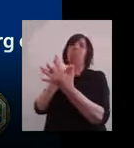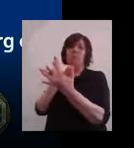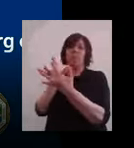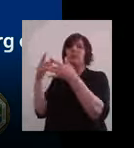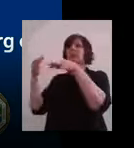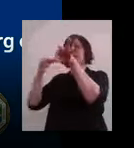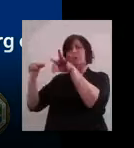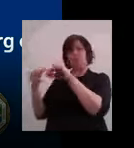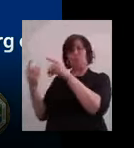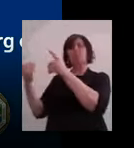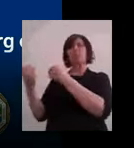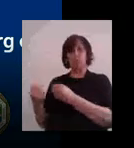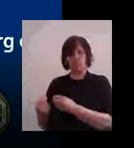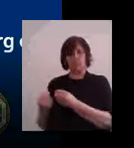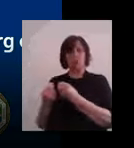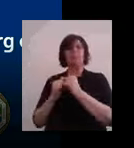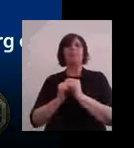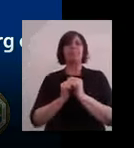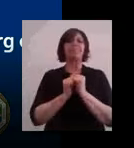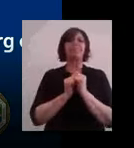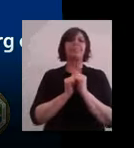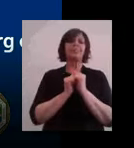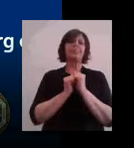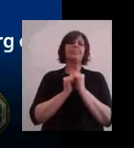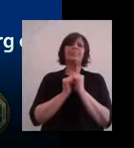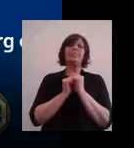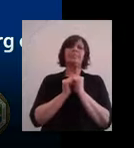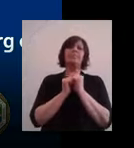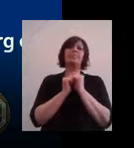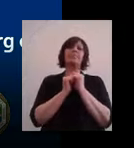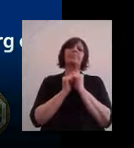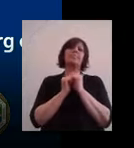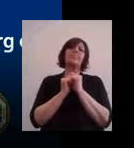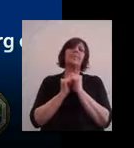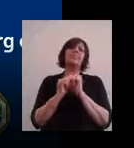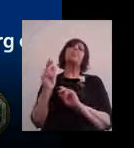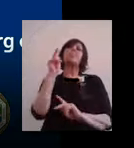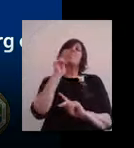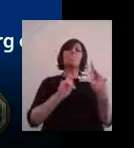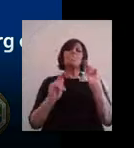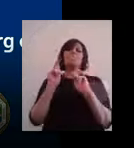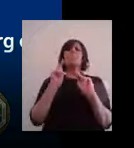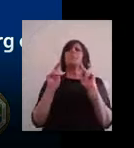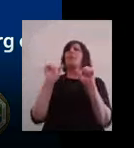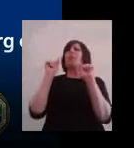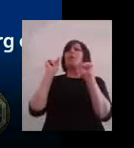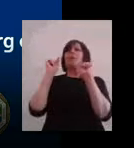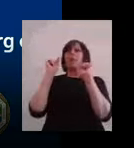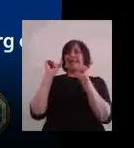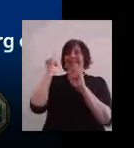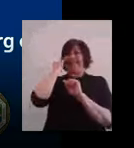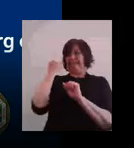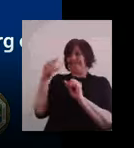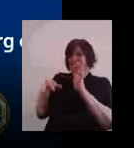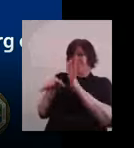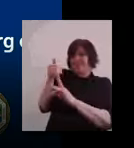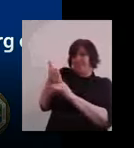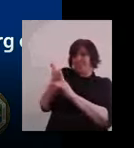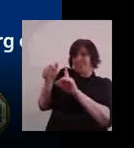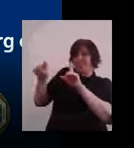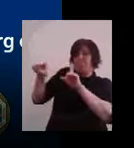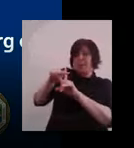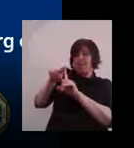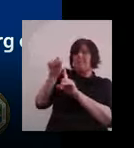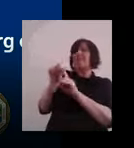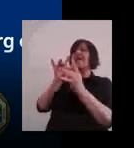then get information about their close contacts. And then we will contact those close contacts and let them know that they need to remain